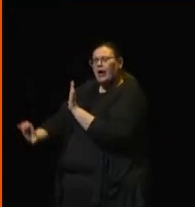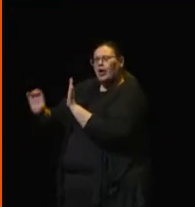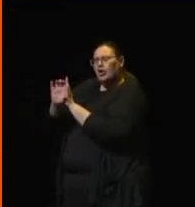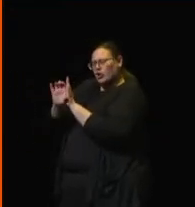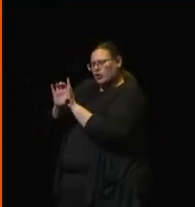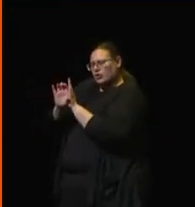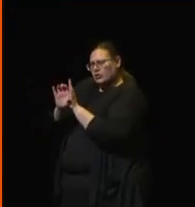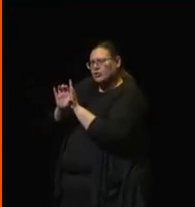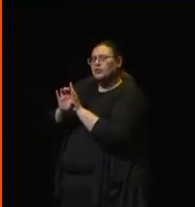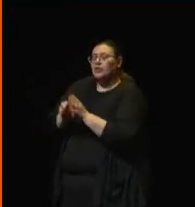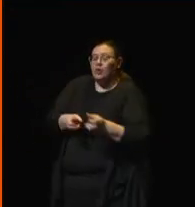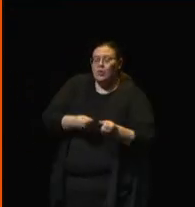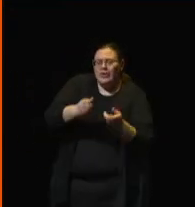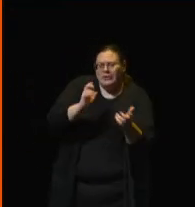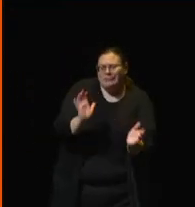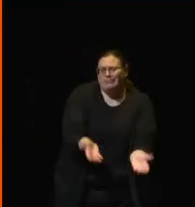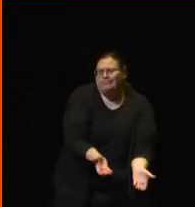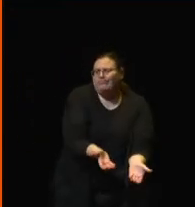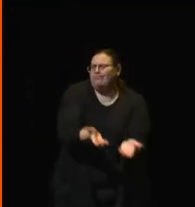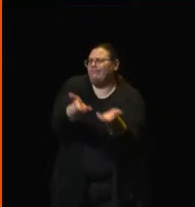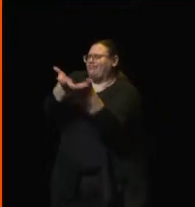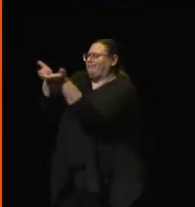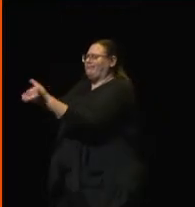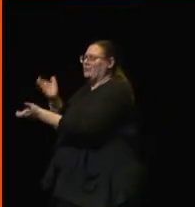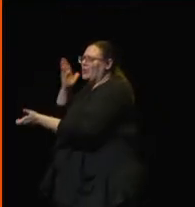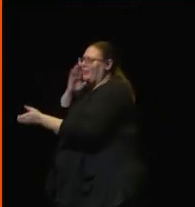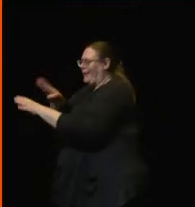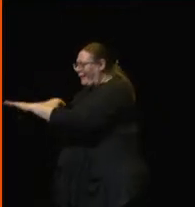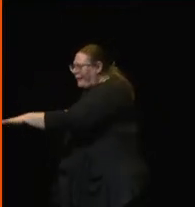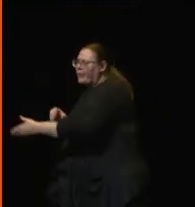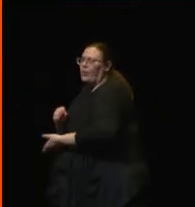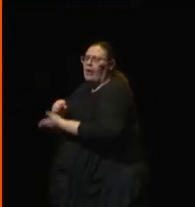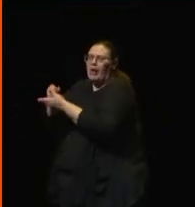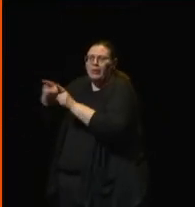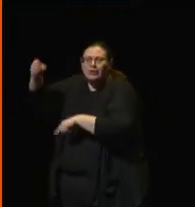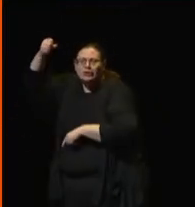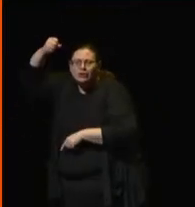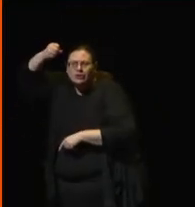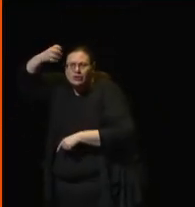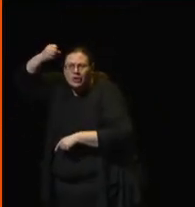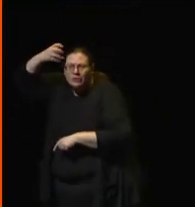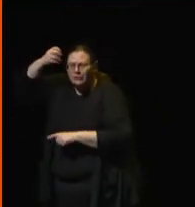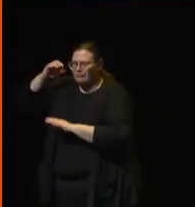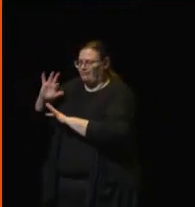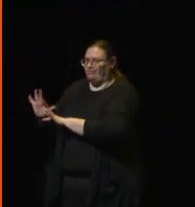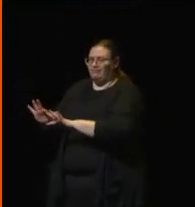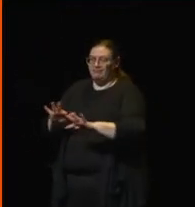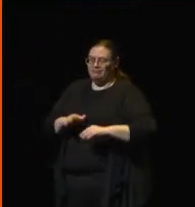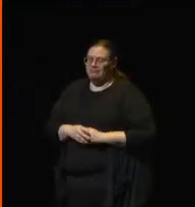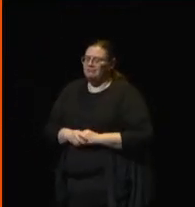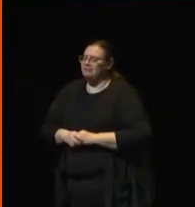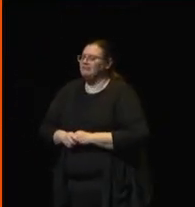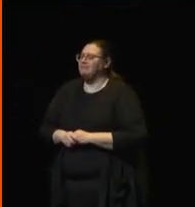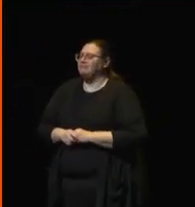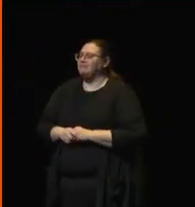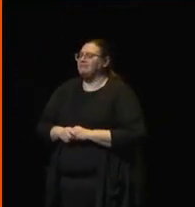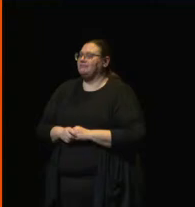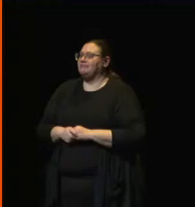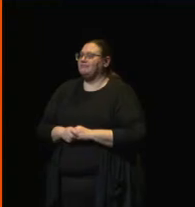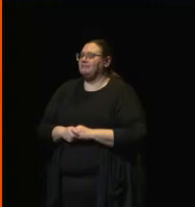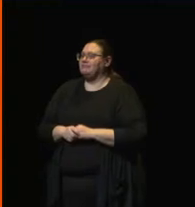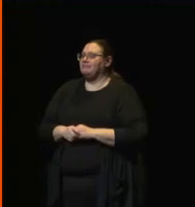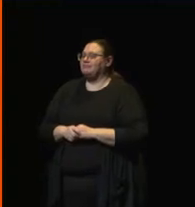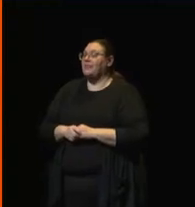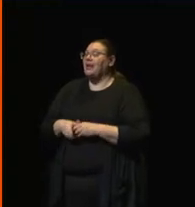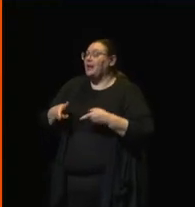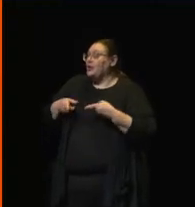lifting Ady from the wheelchair to the bed, helping him take a shower, and making sure he ate. But as we traversed the